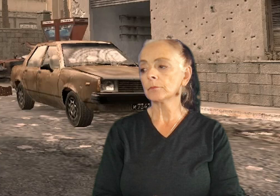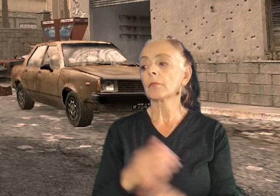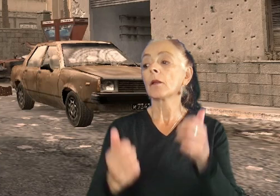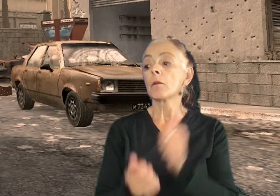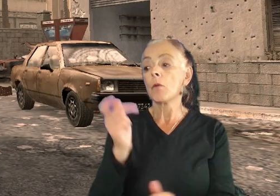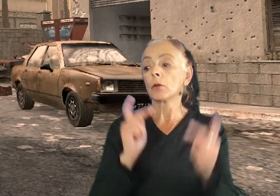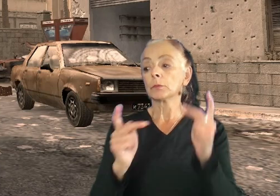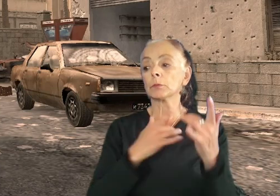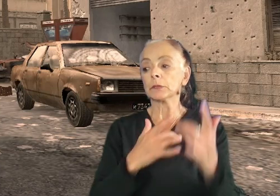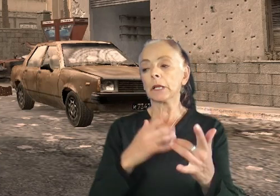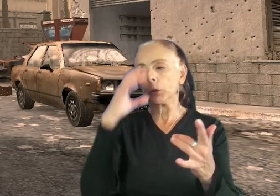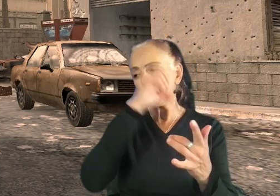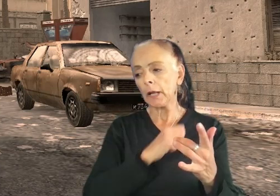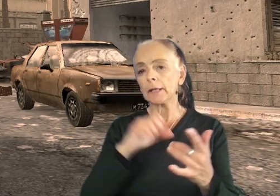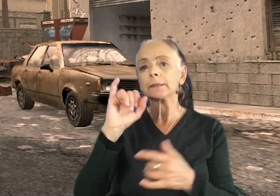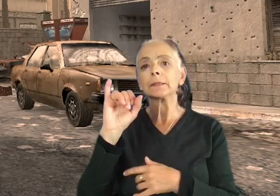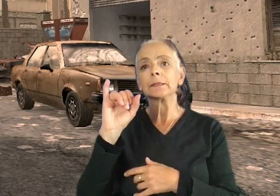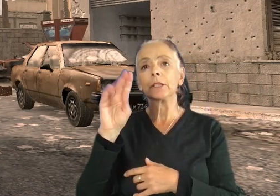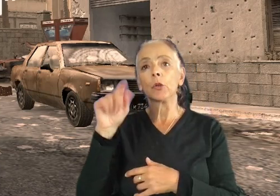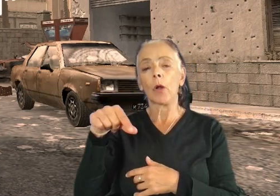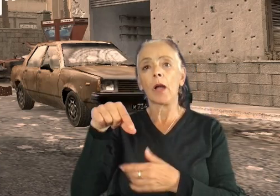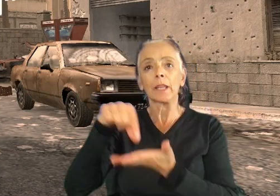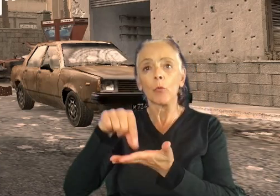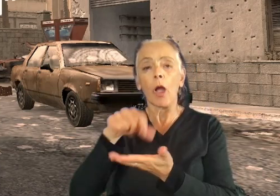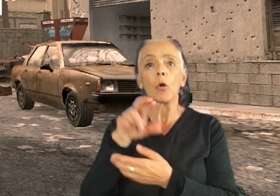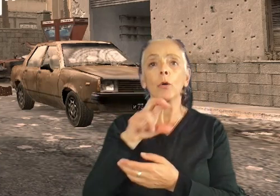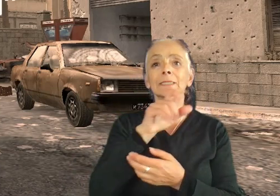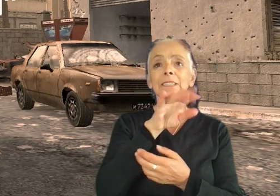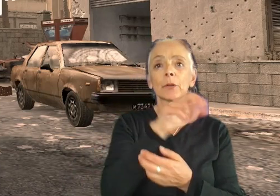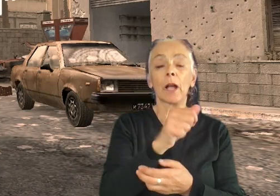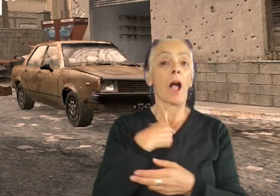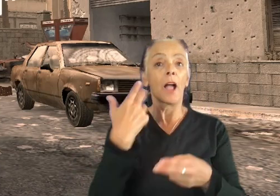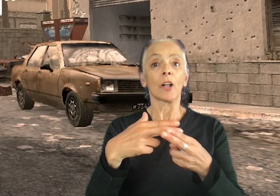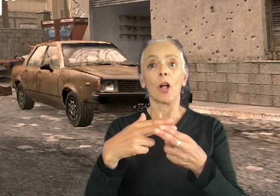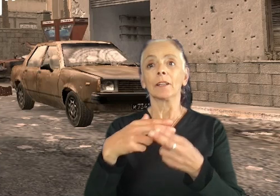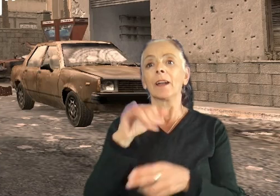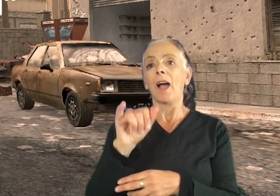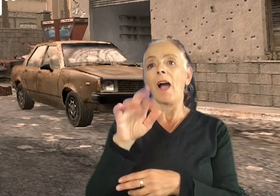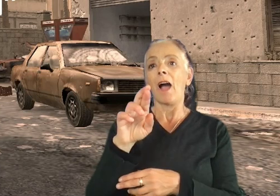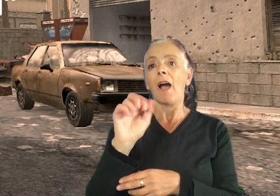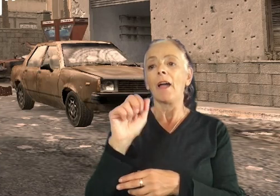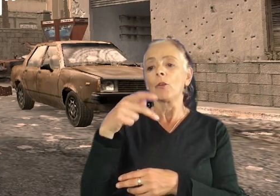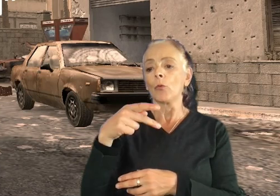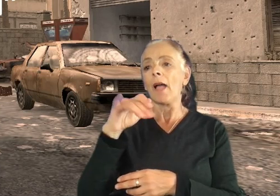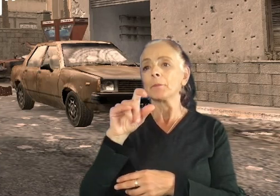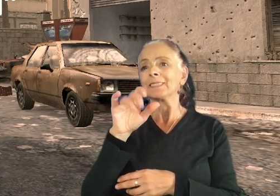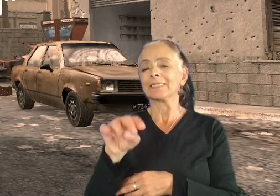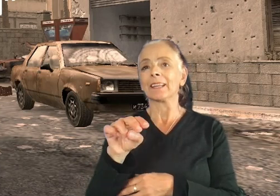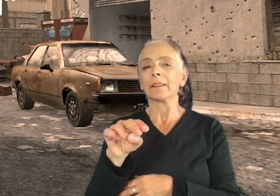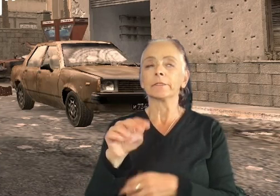Most people usually guess Iraq or Syria, but I call it Arabistan. It's a generic Middle